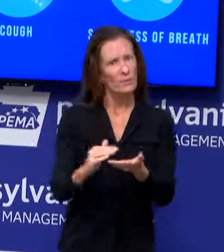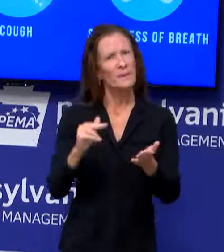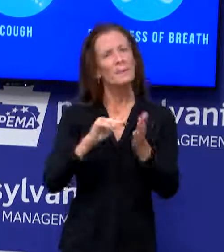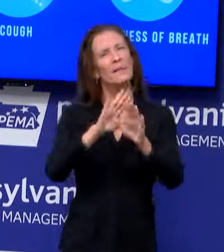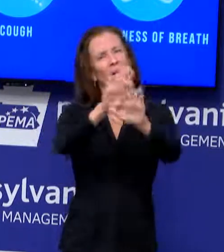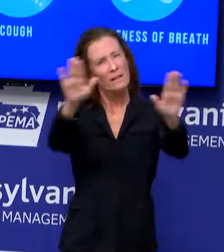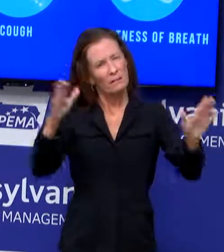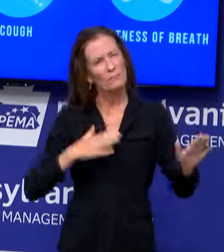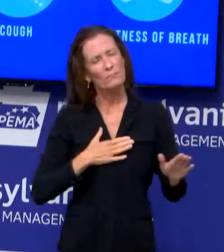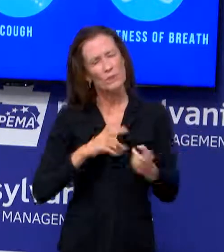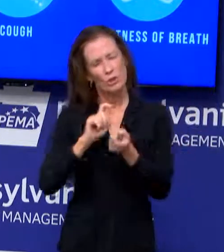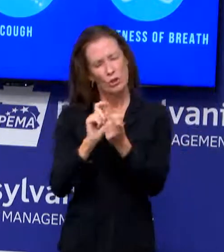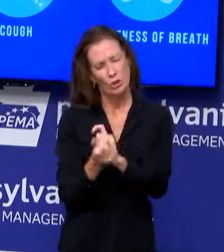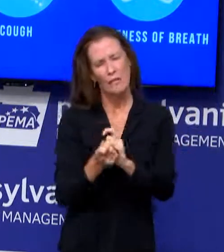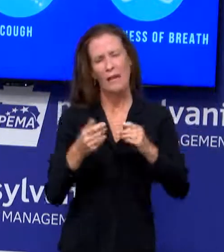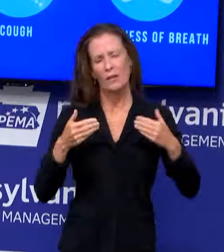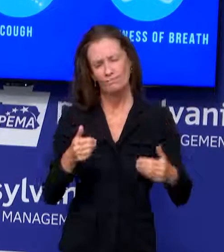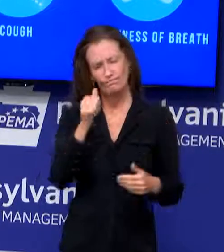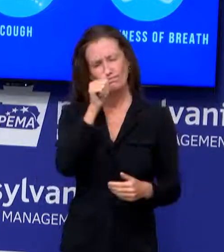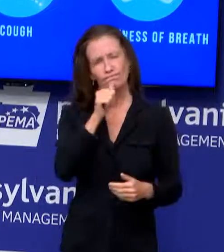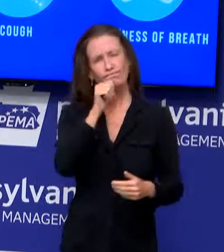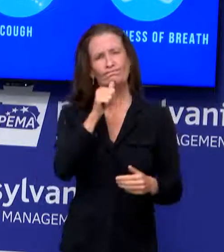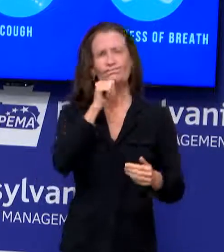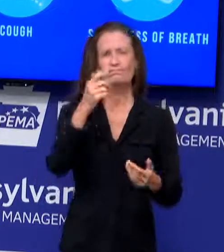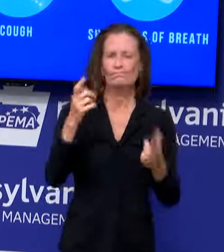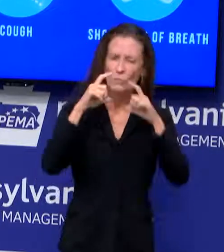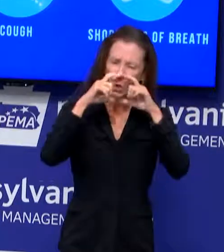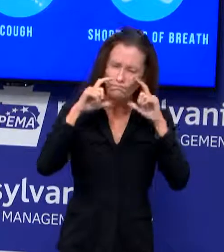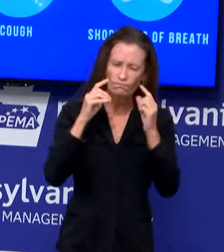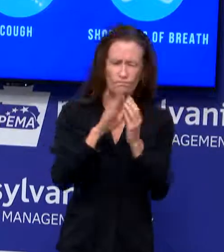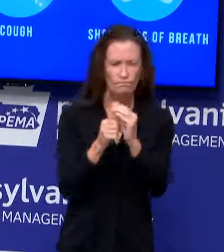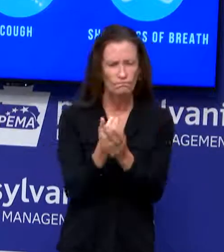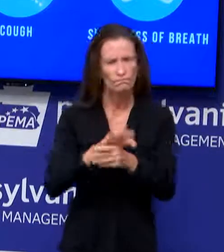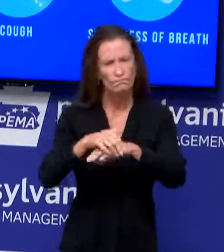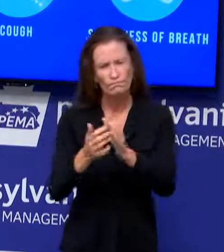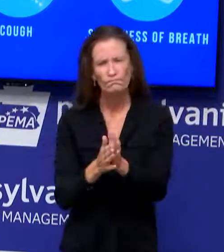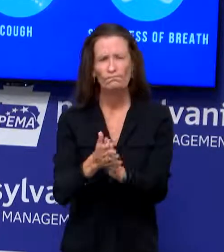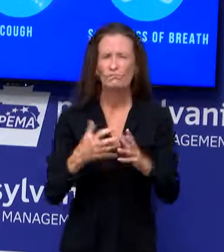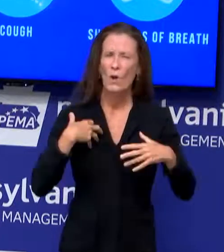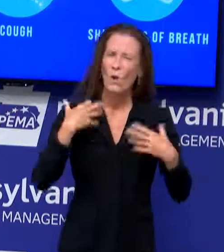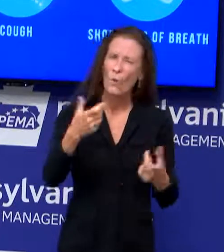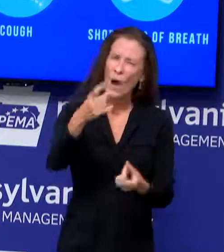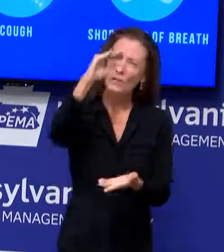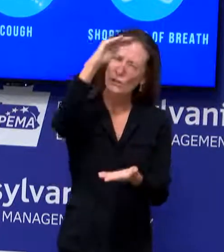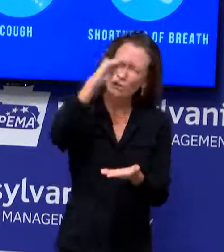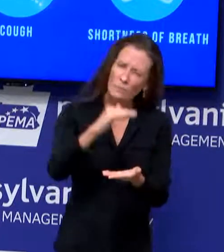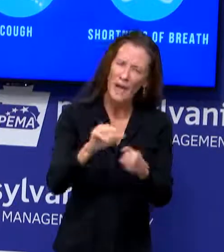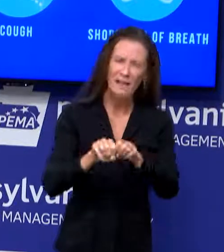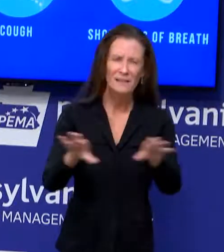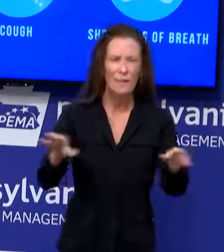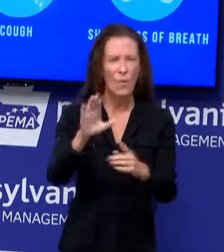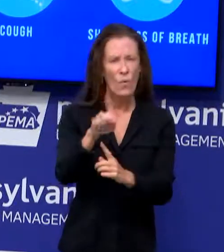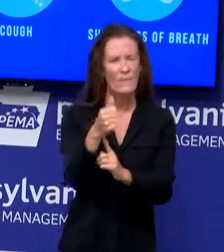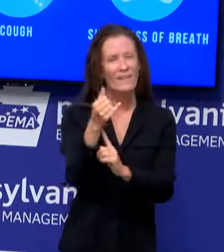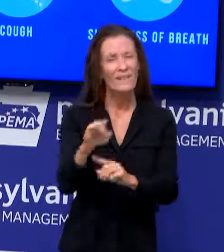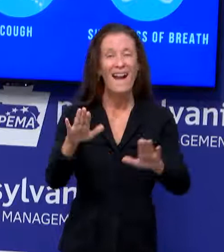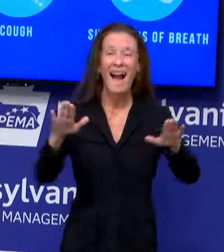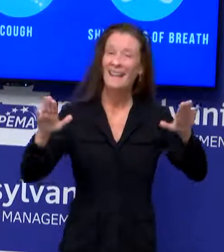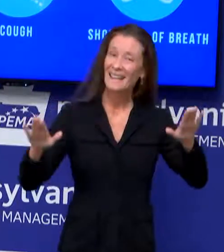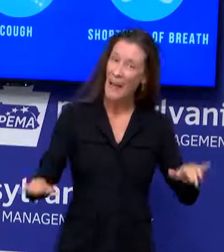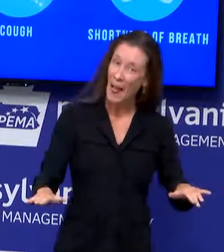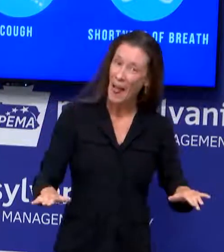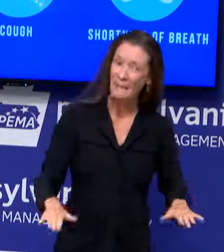the spread of COVID-19. And please always remember, stay calm, stay